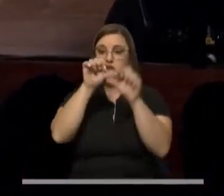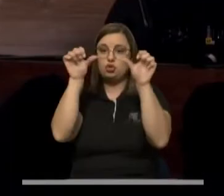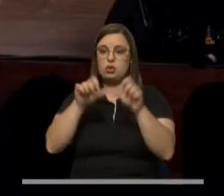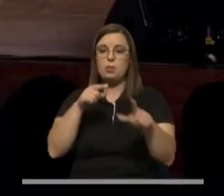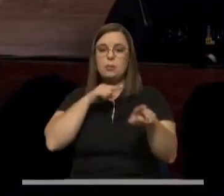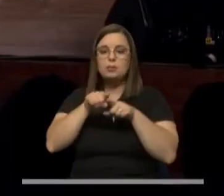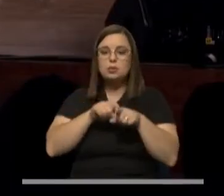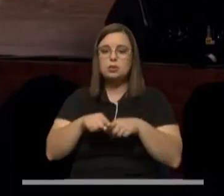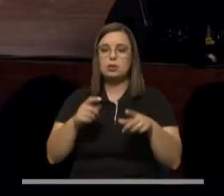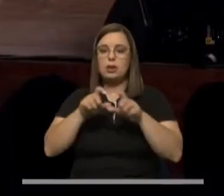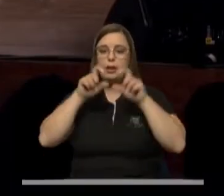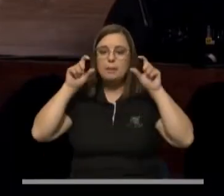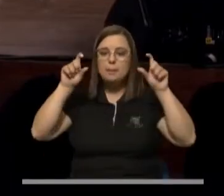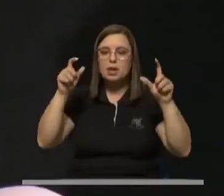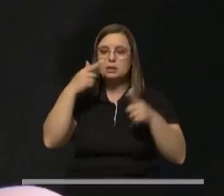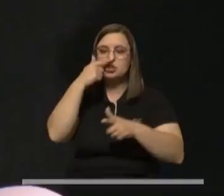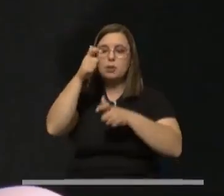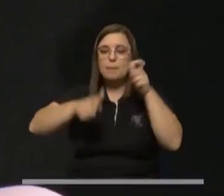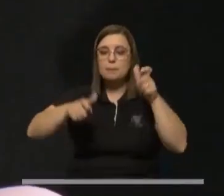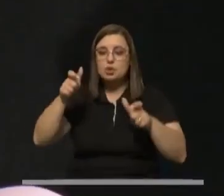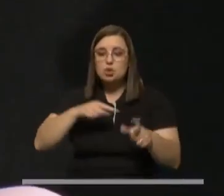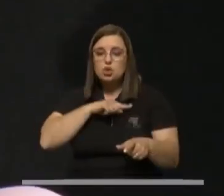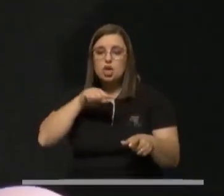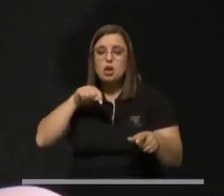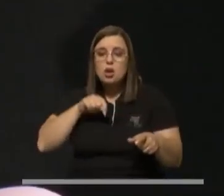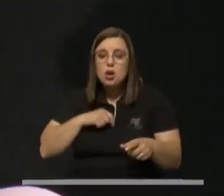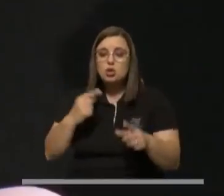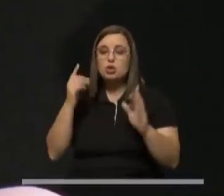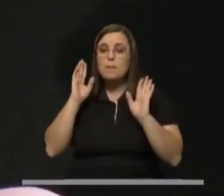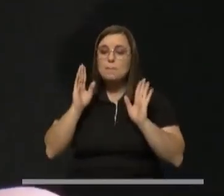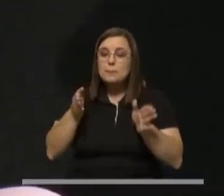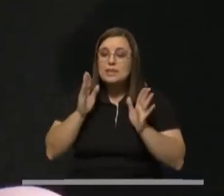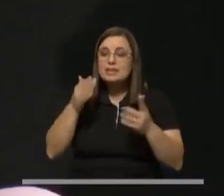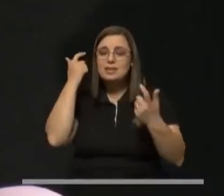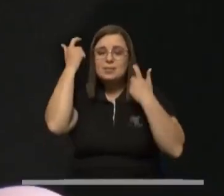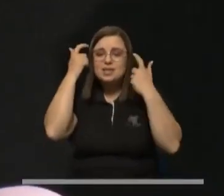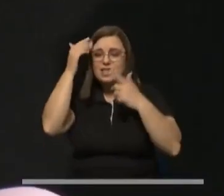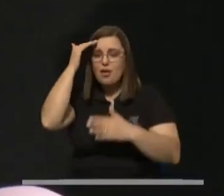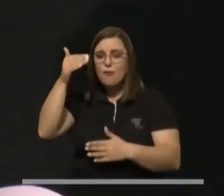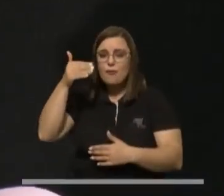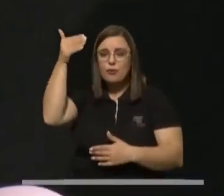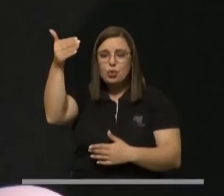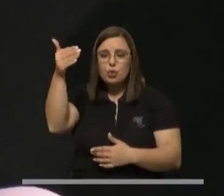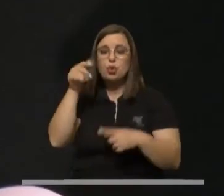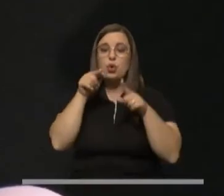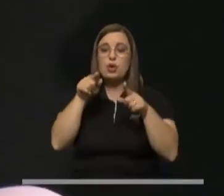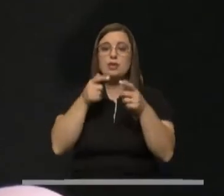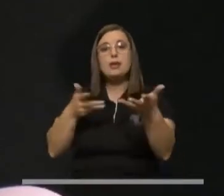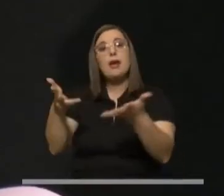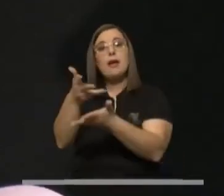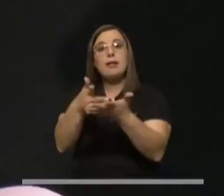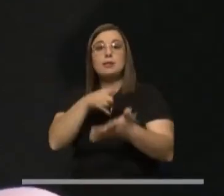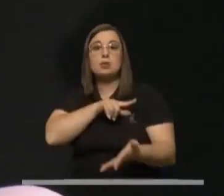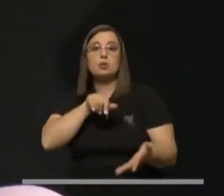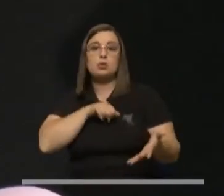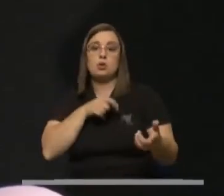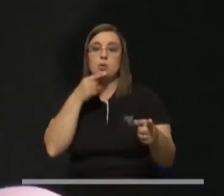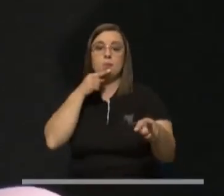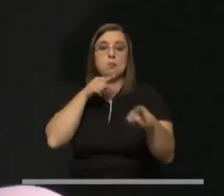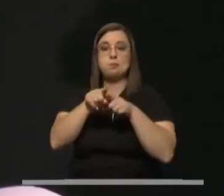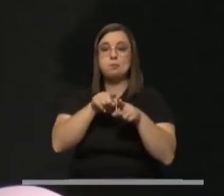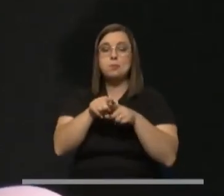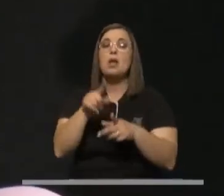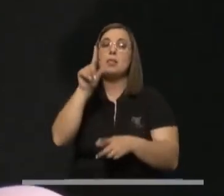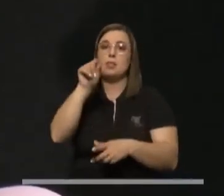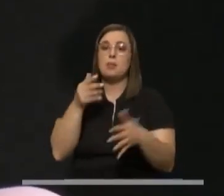us that it is tomorrow, the political climate, and people, politicians have